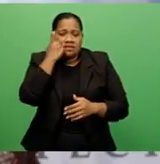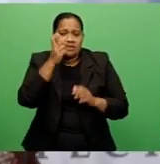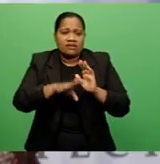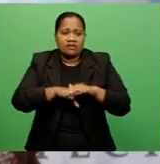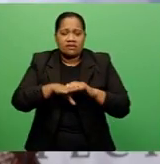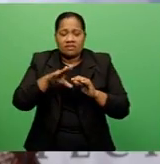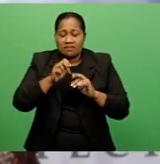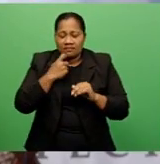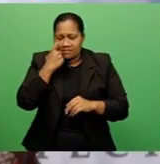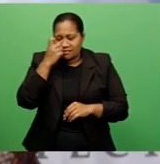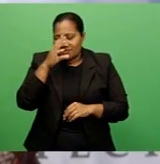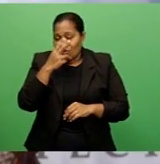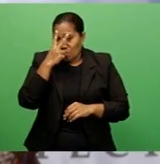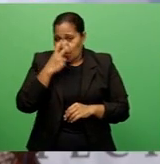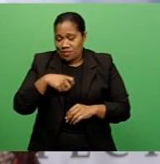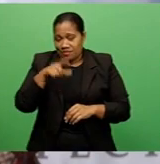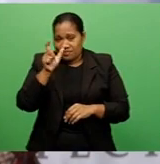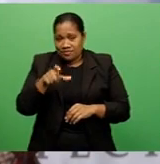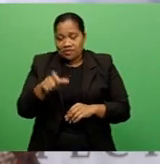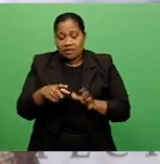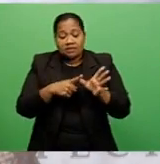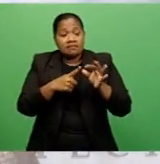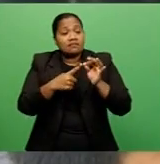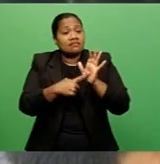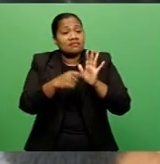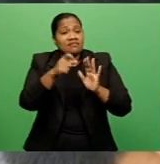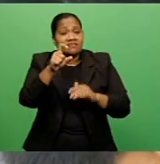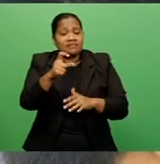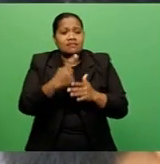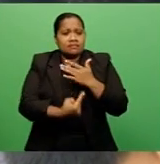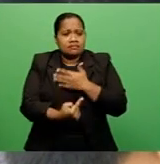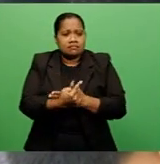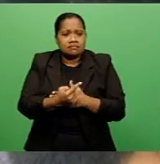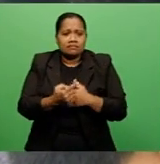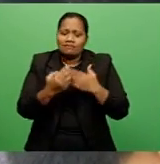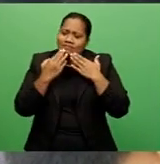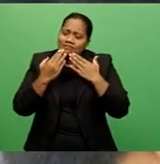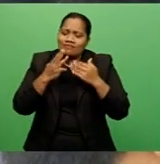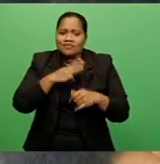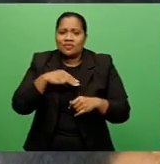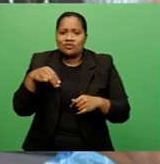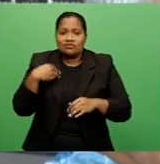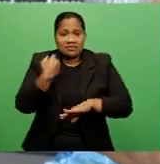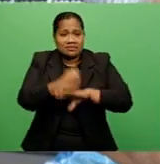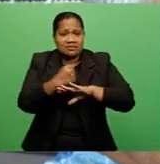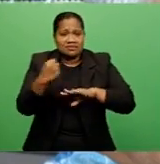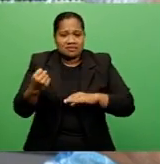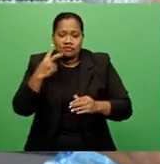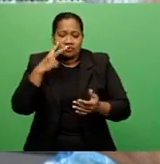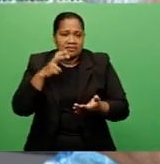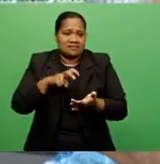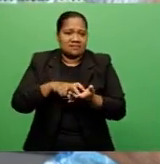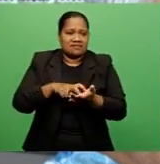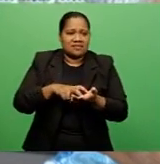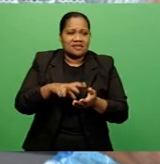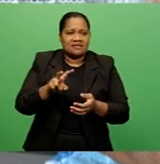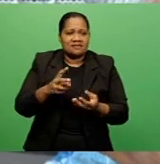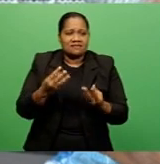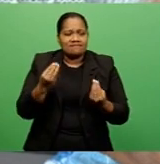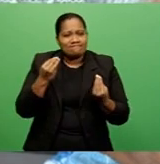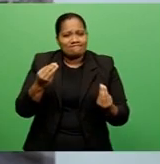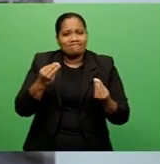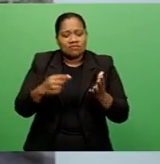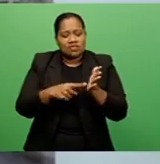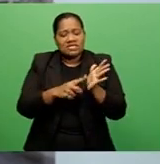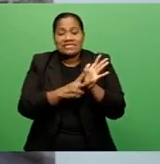settings. The Australian Pacific Training Coalition has commended the ministry and the government for recognizing the value of TVET in